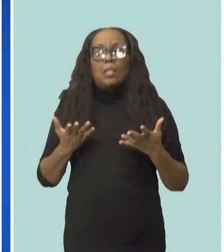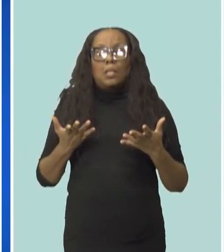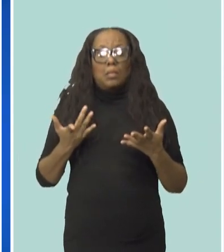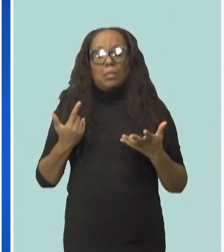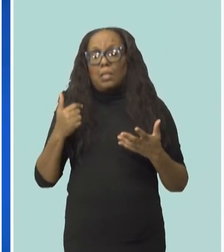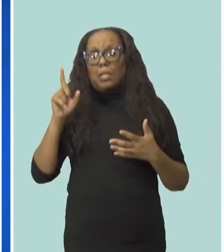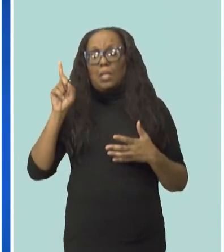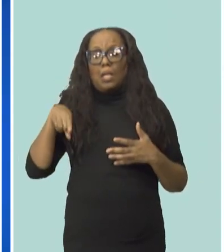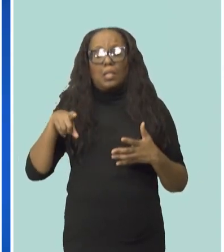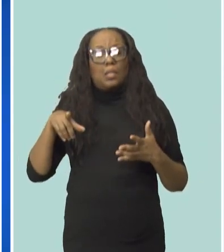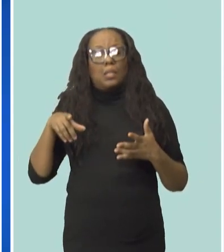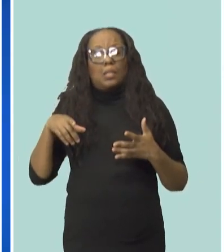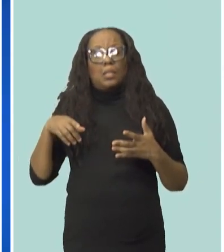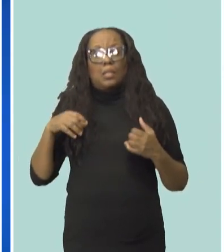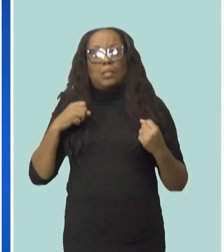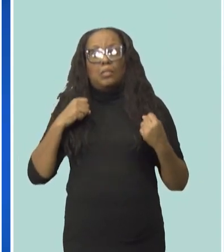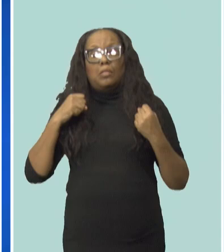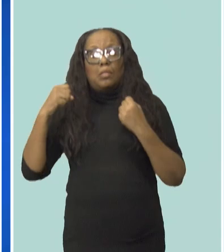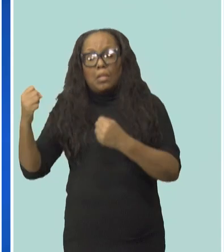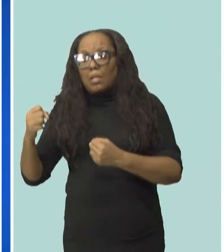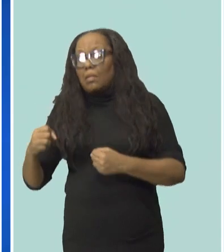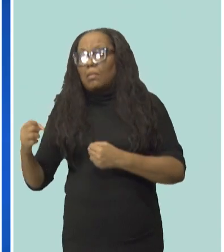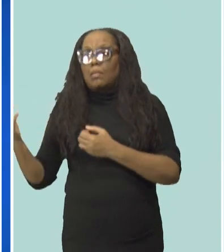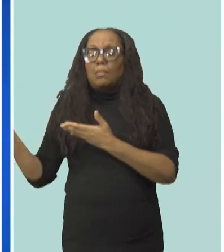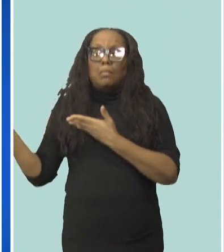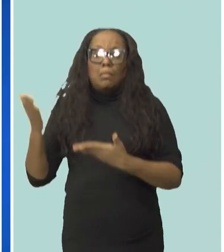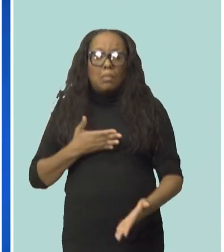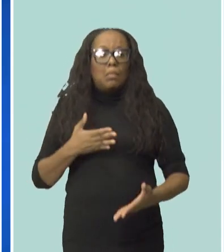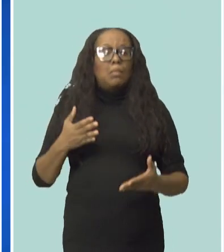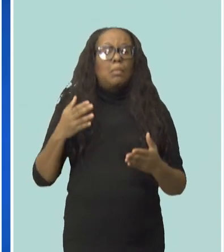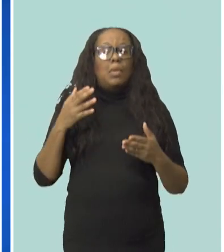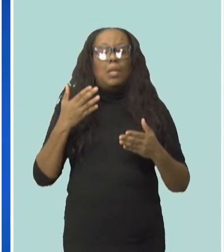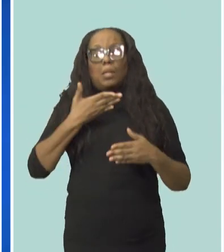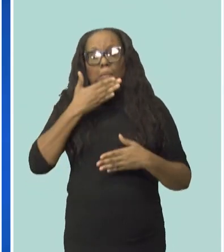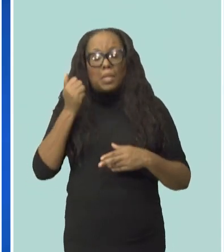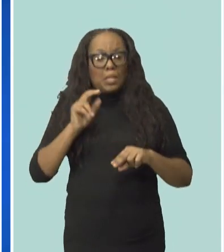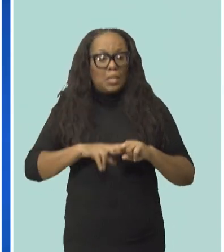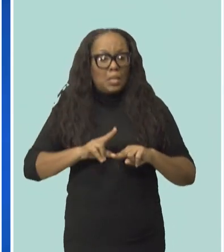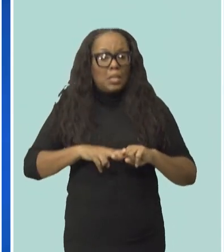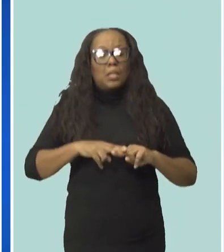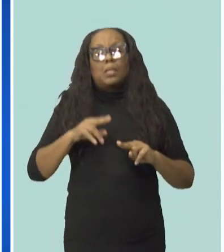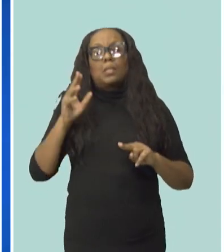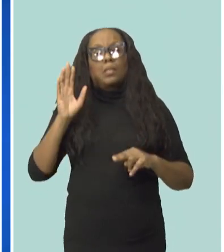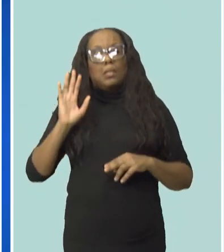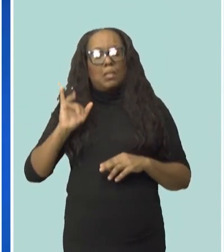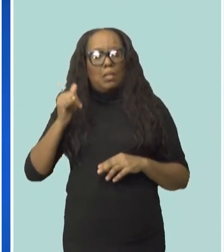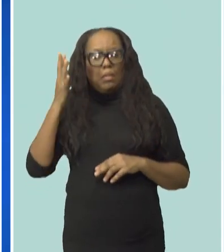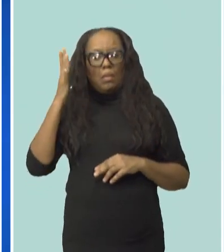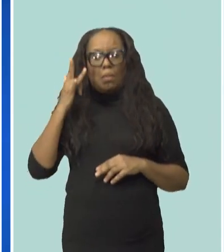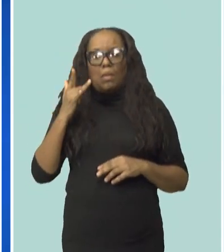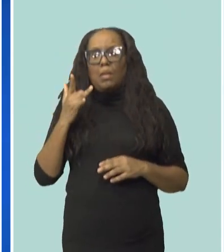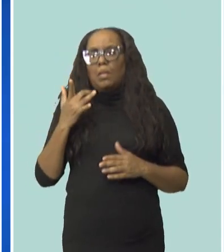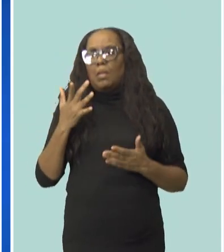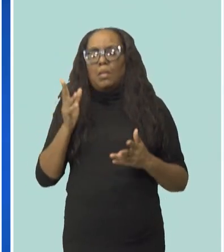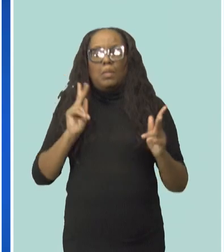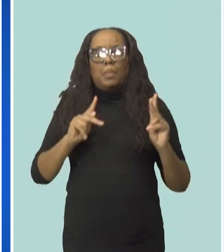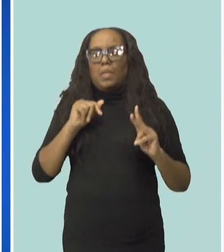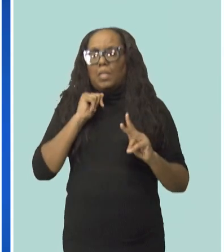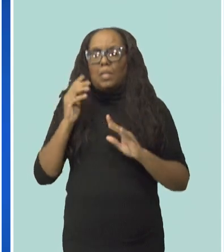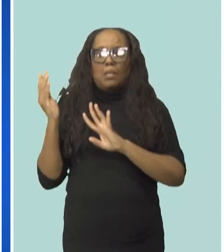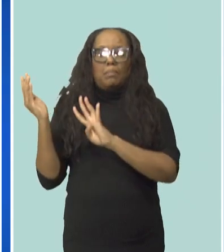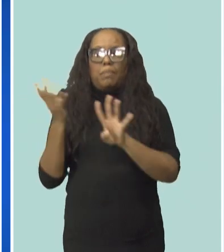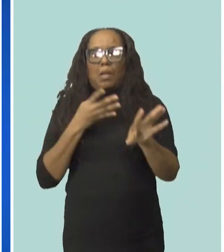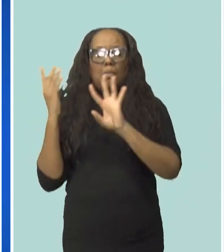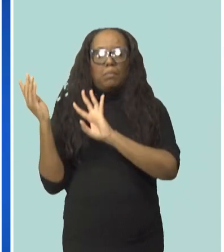we had to just very quickly deal with that particular situation. And that prevented us moving people quickly